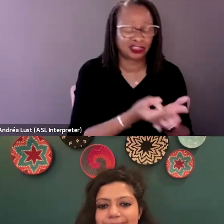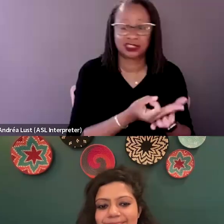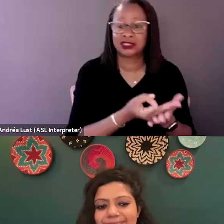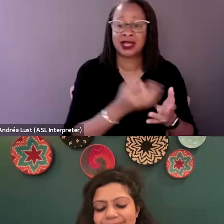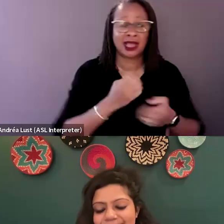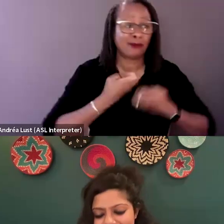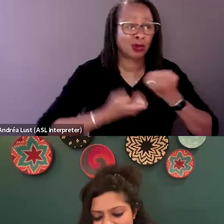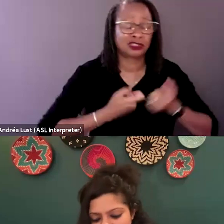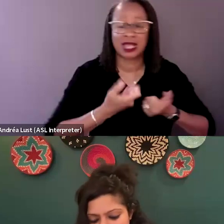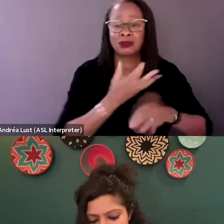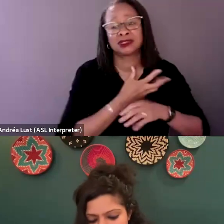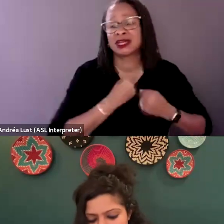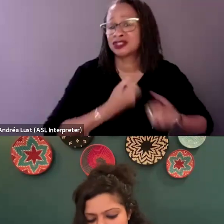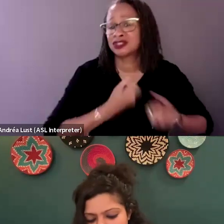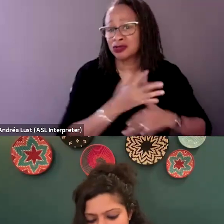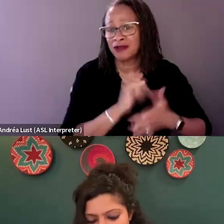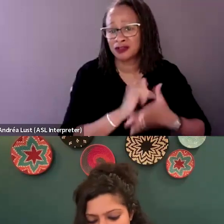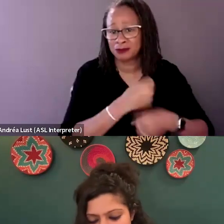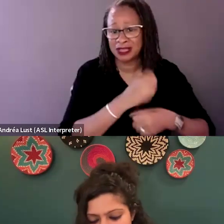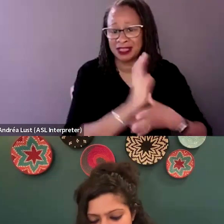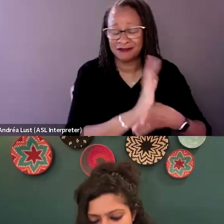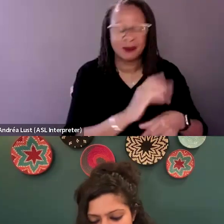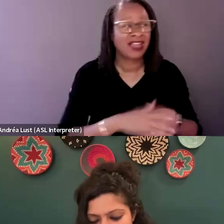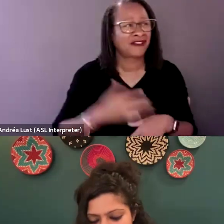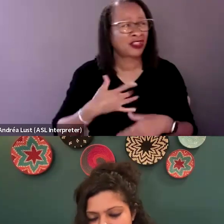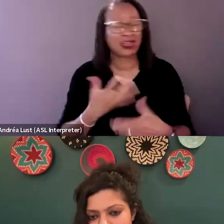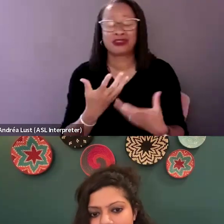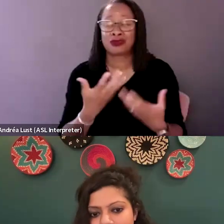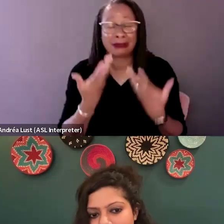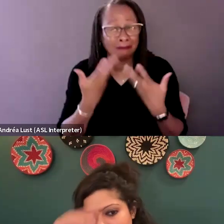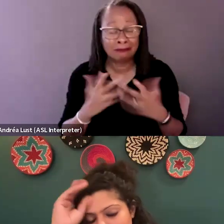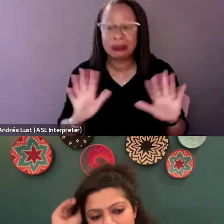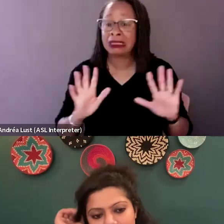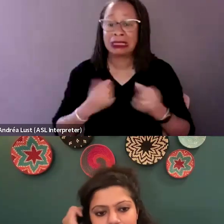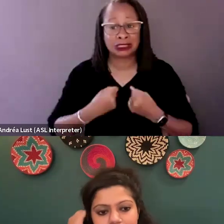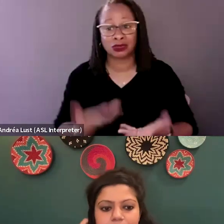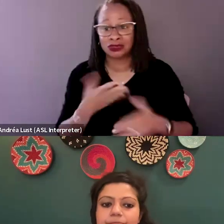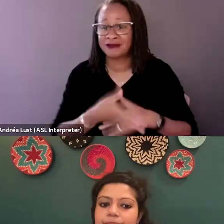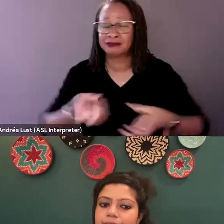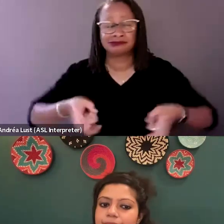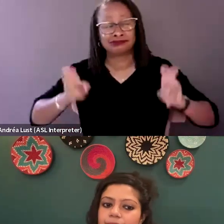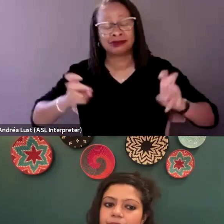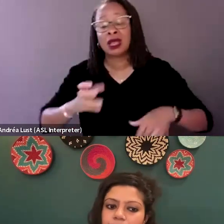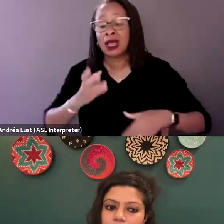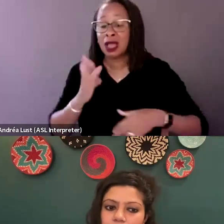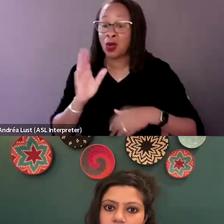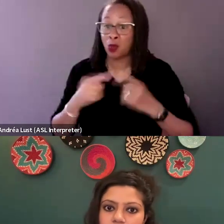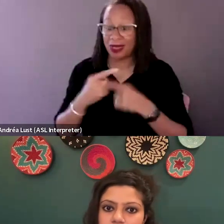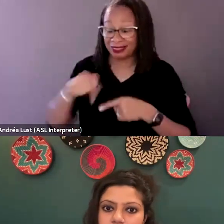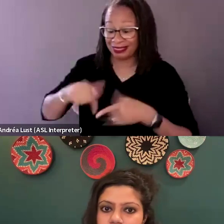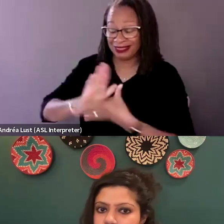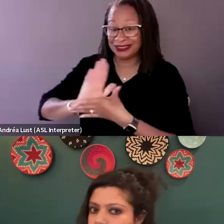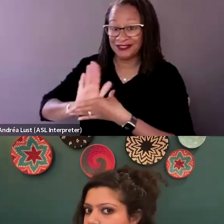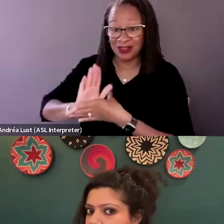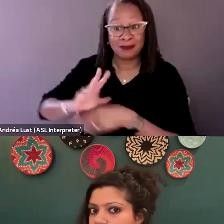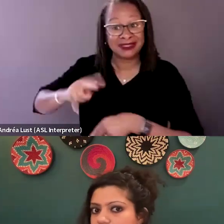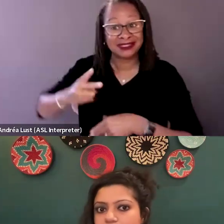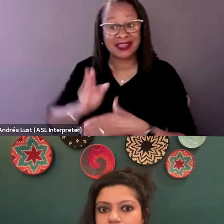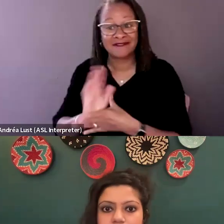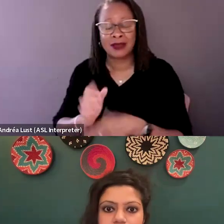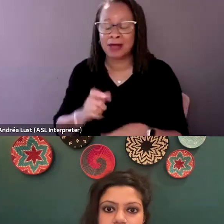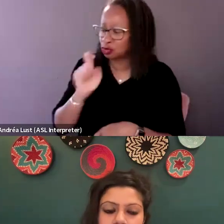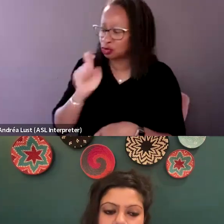interested in cinema. And not that journalistic documentaries are like I really enjoy and value a lot of them, but I was interested